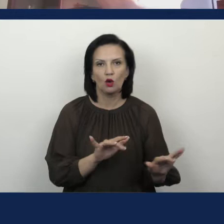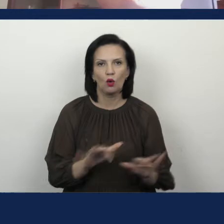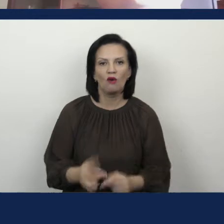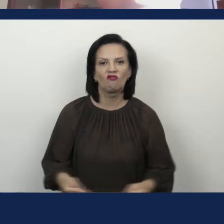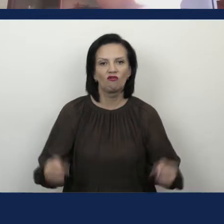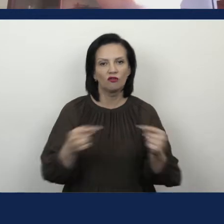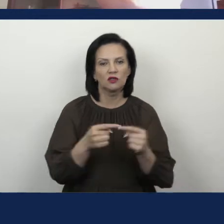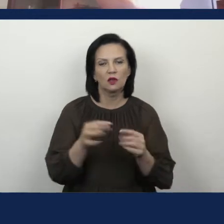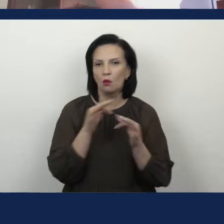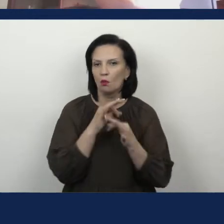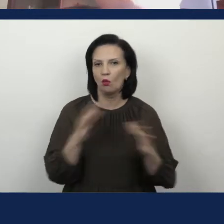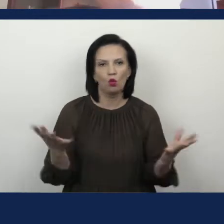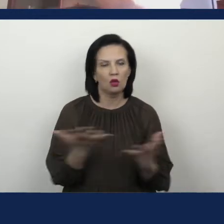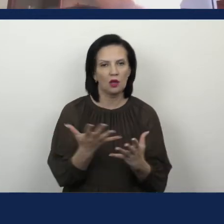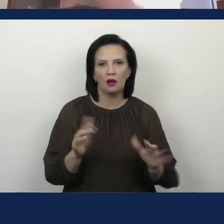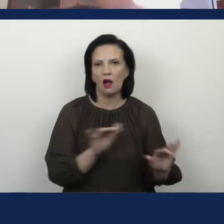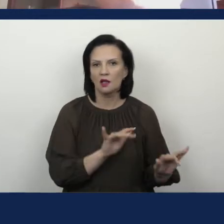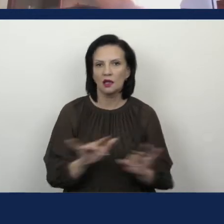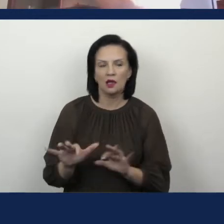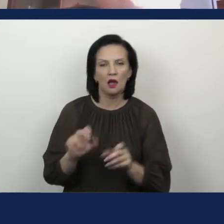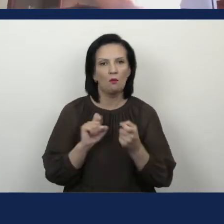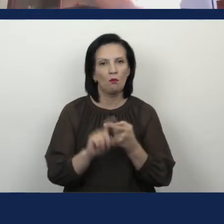related to